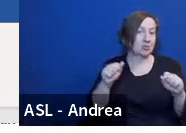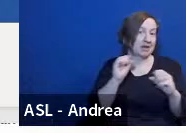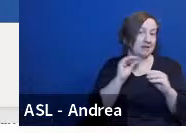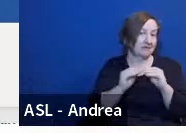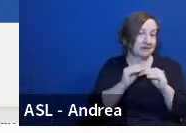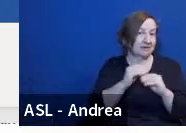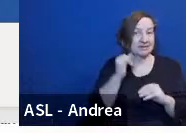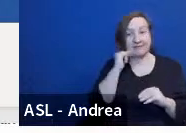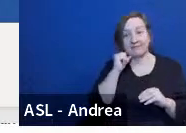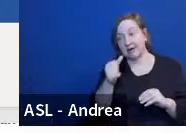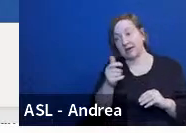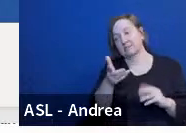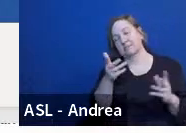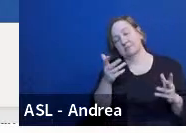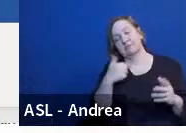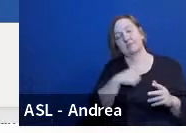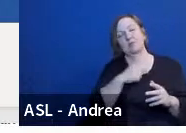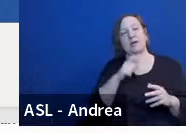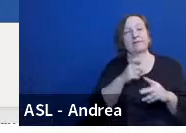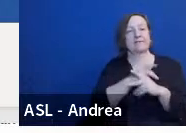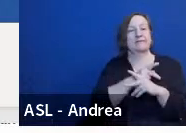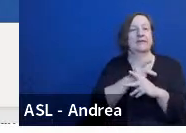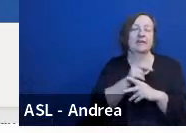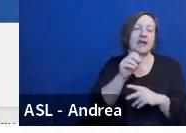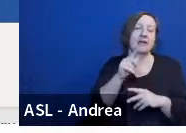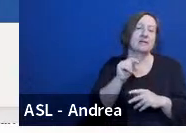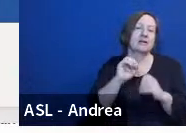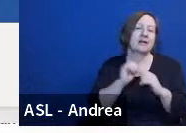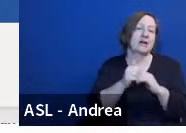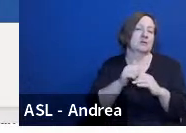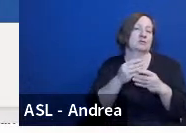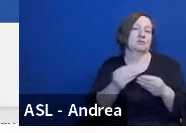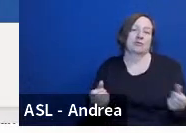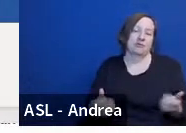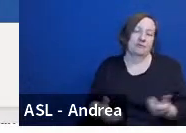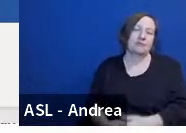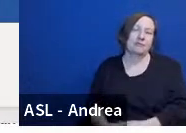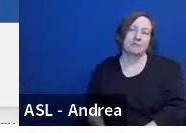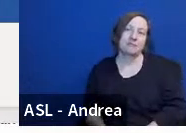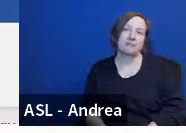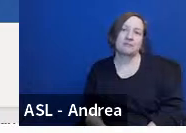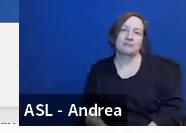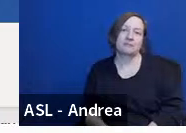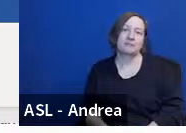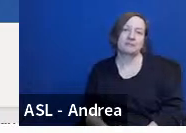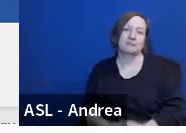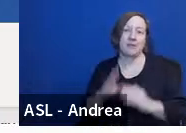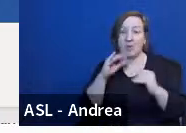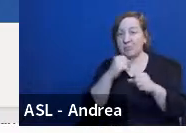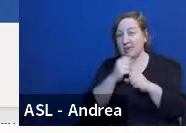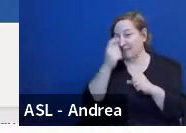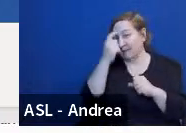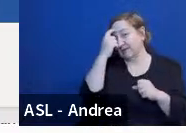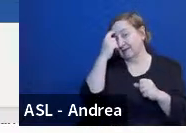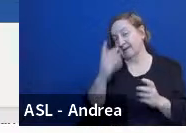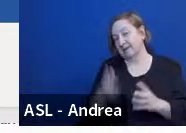not, we have to figure out a way to solve it. So hope that makes sense.